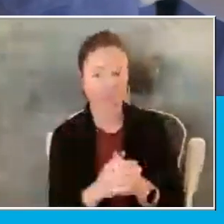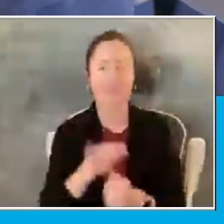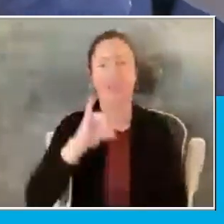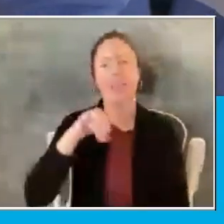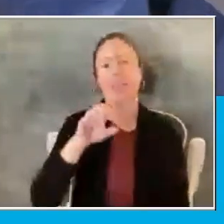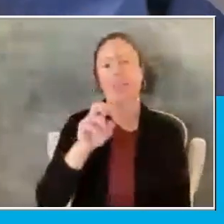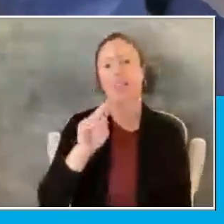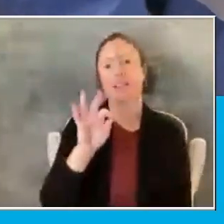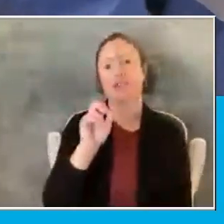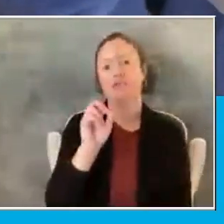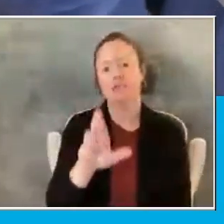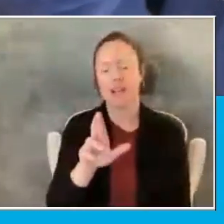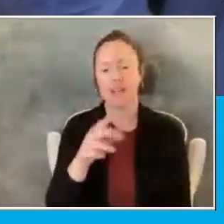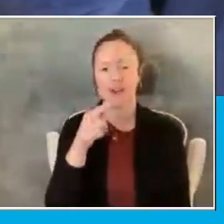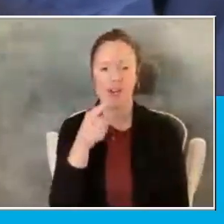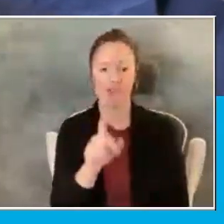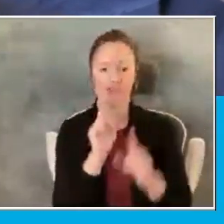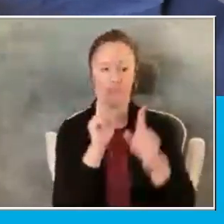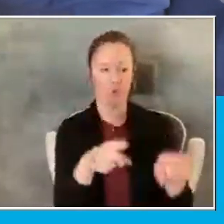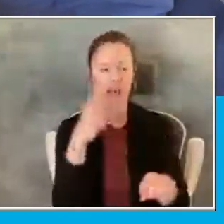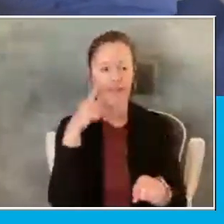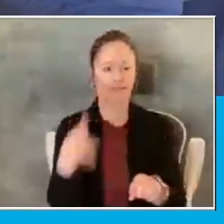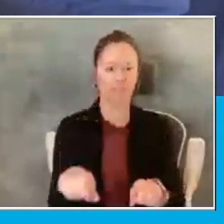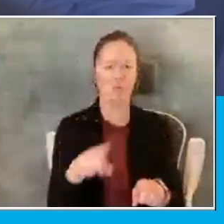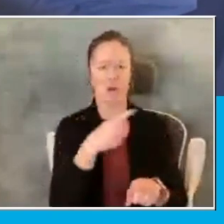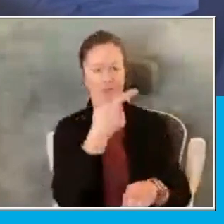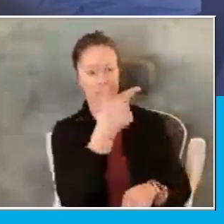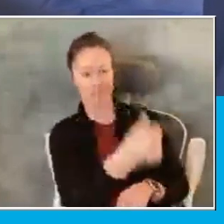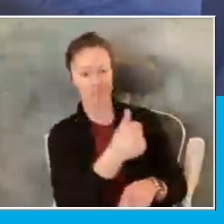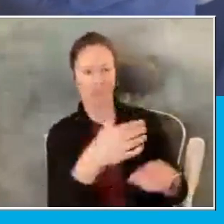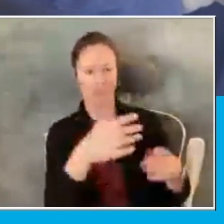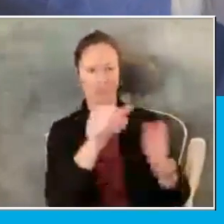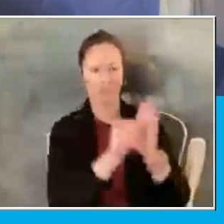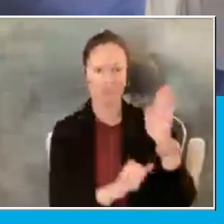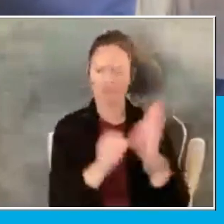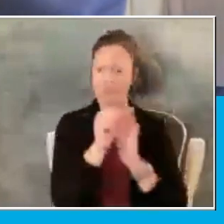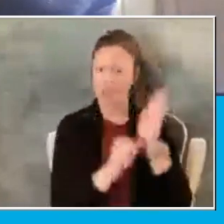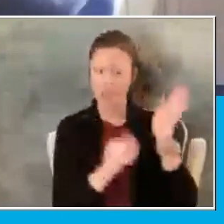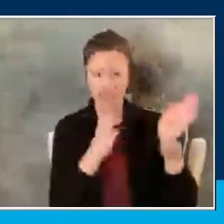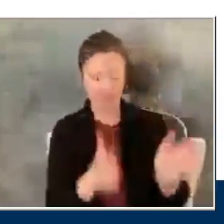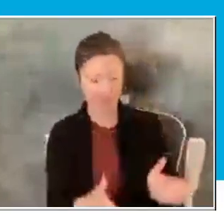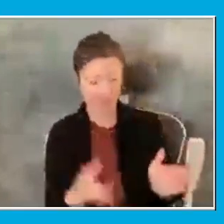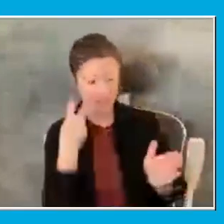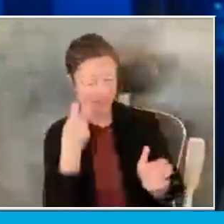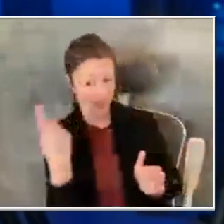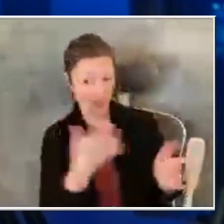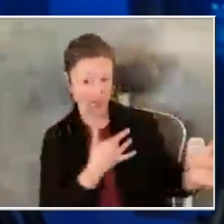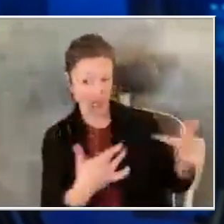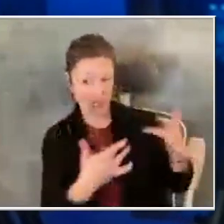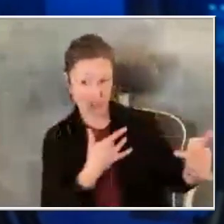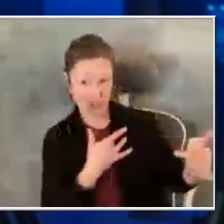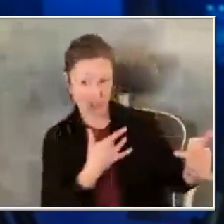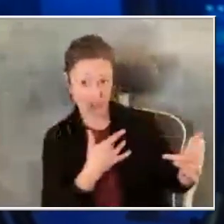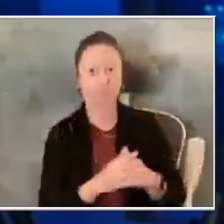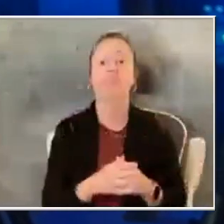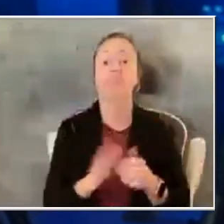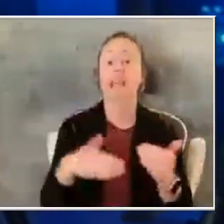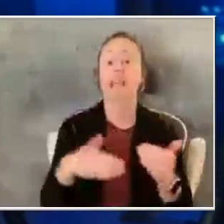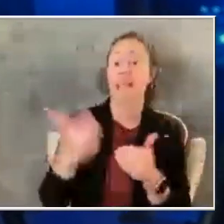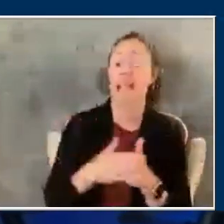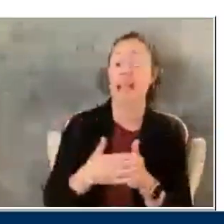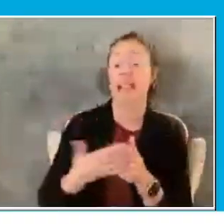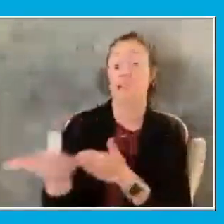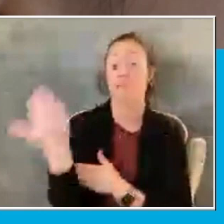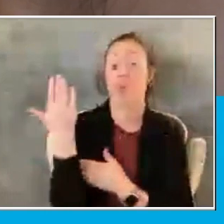Osorio went for an elective surgery. Surgeons spotted something concerning inside of her. I'm Jessica Lovell on the next Morning